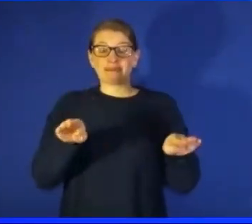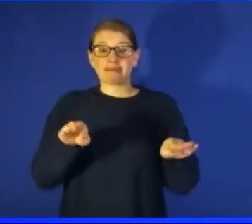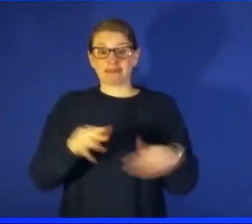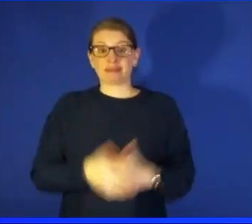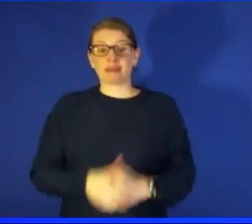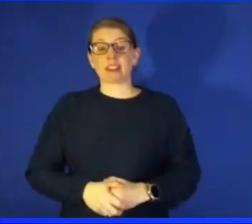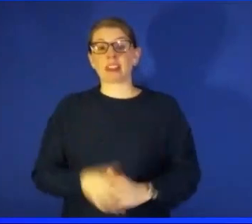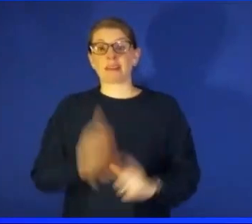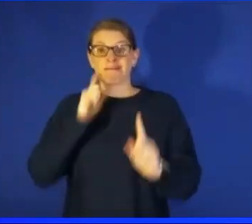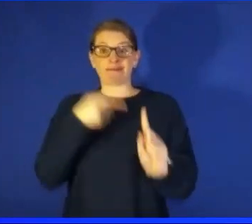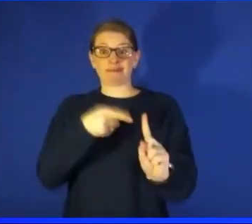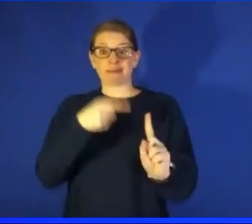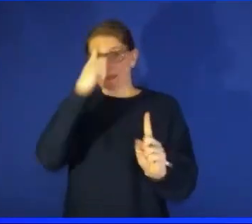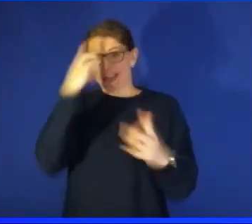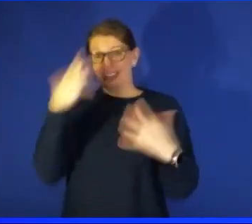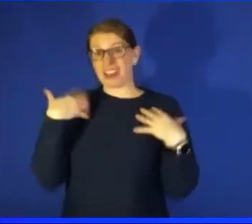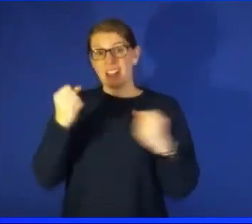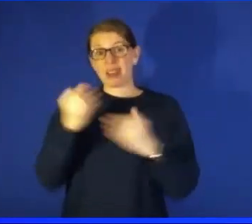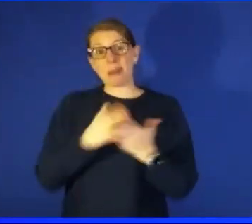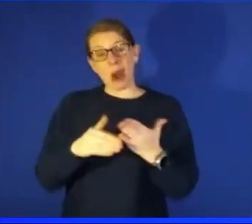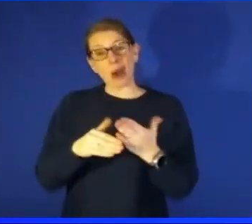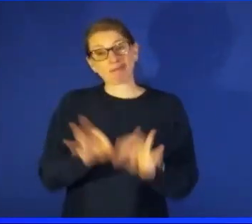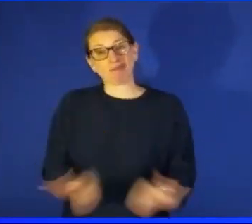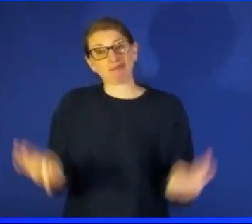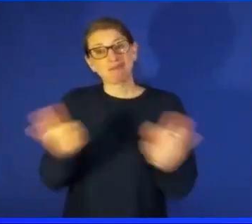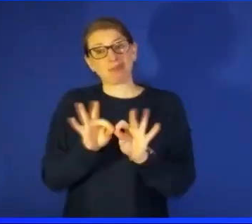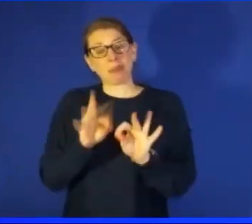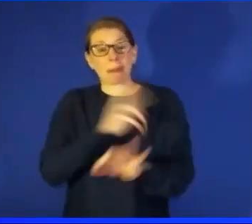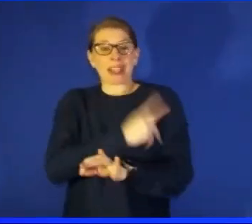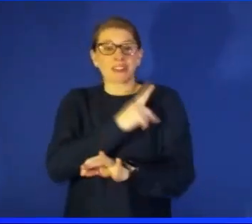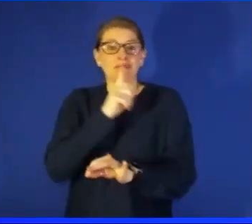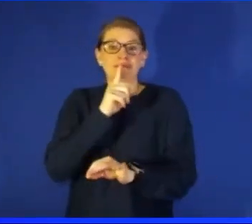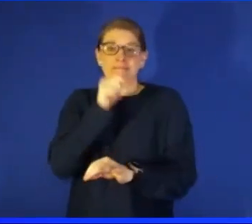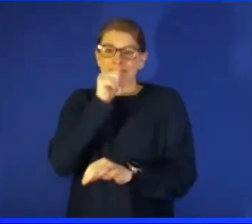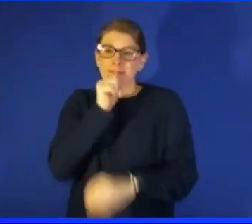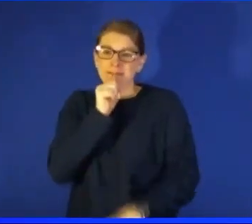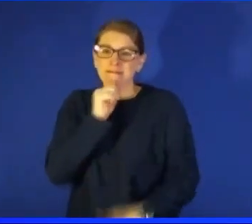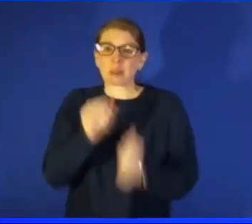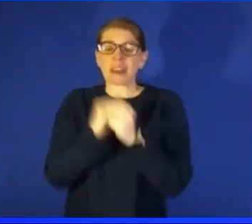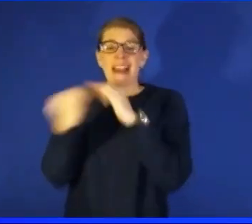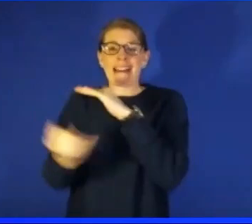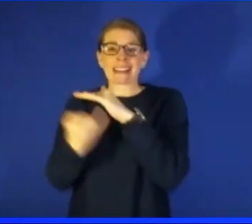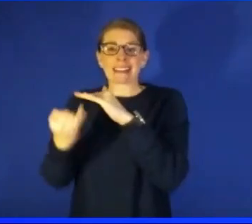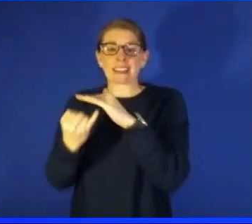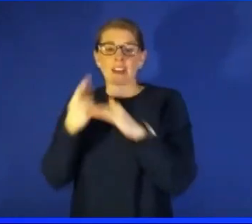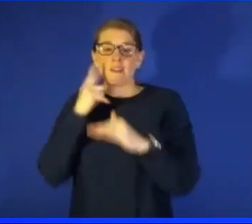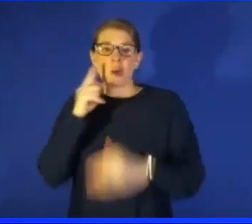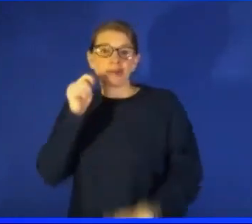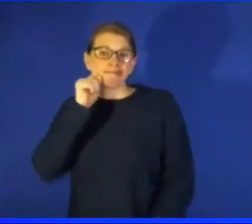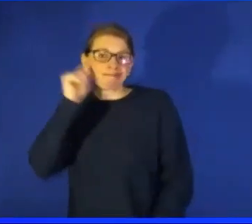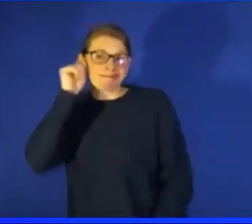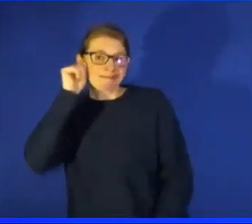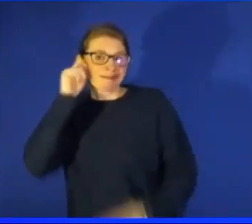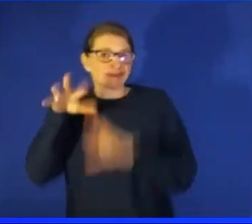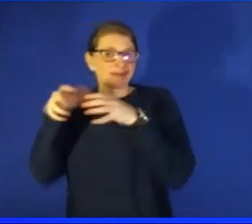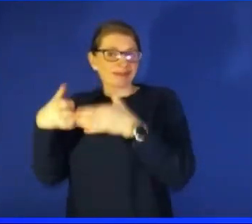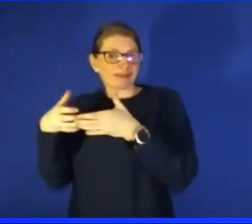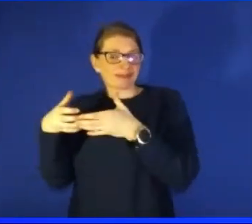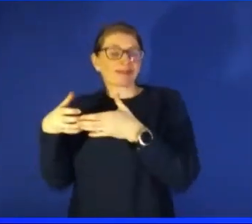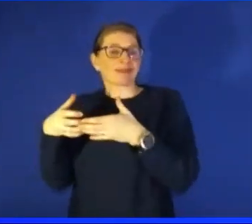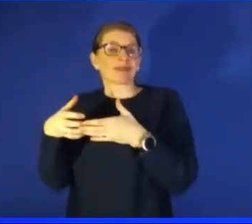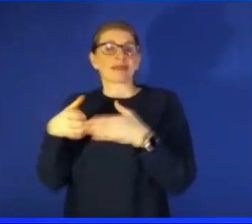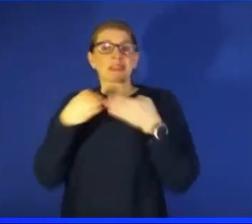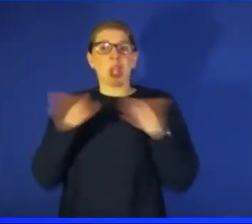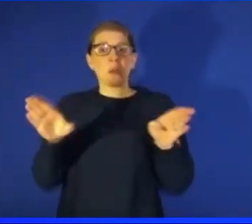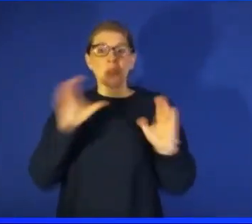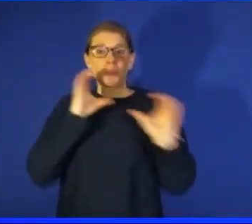mental health piece. I think patients are really struggling with isolation, especially in those adolescent years. So having that open communication with